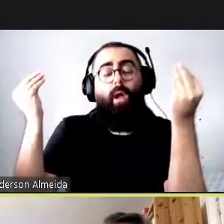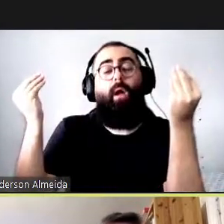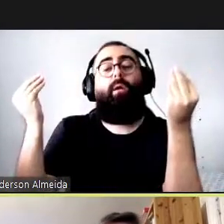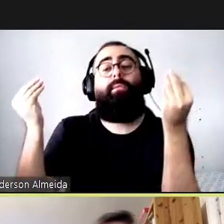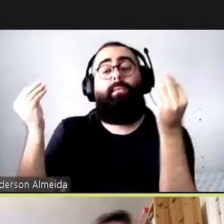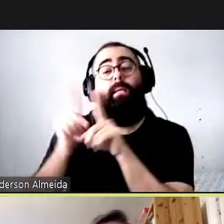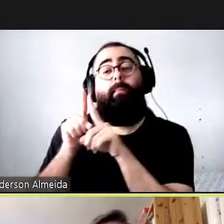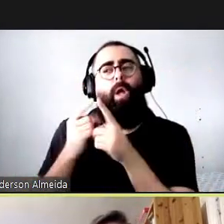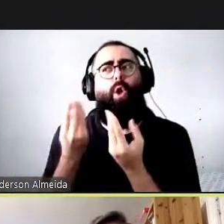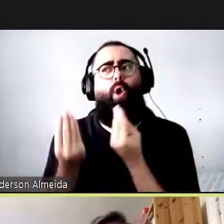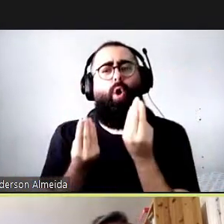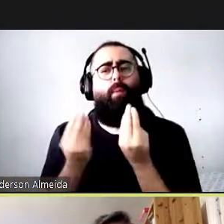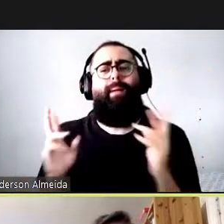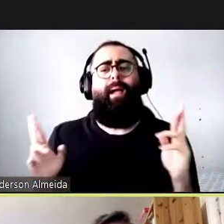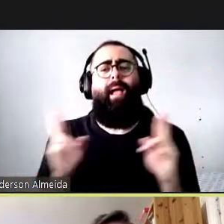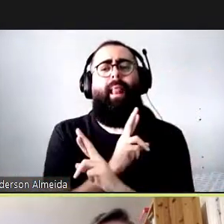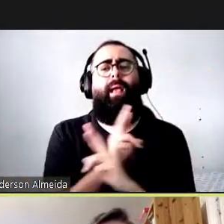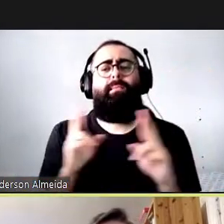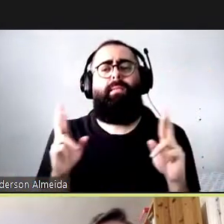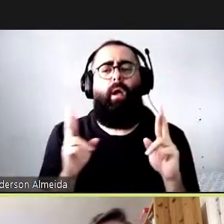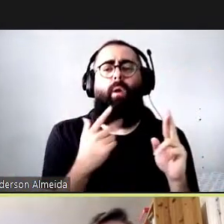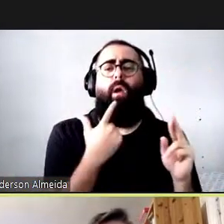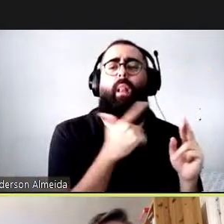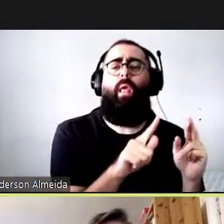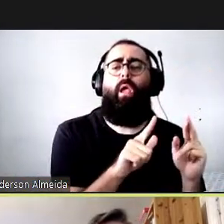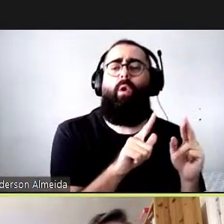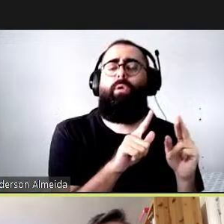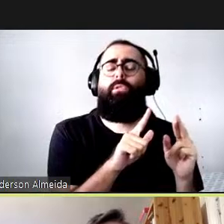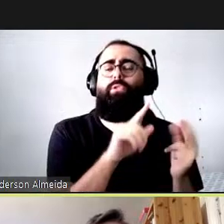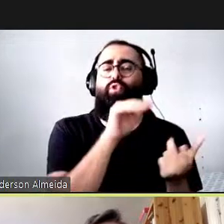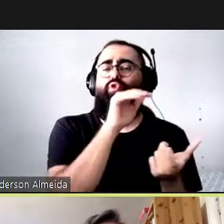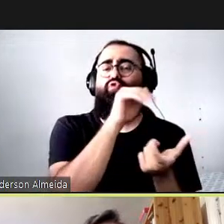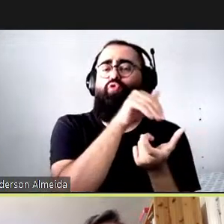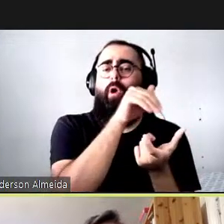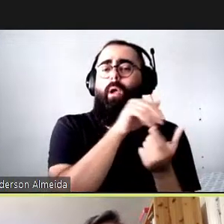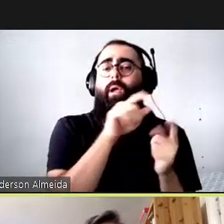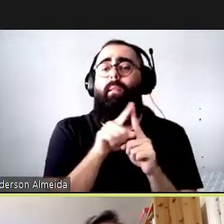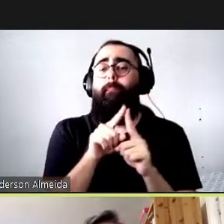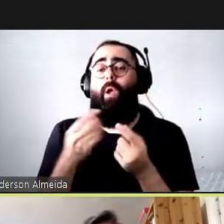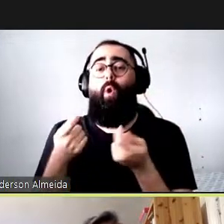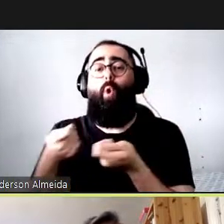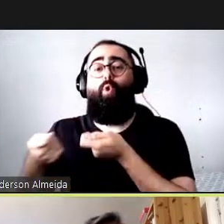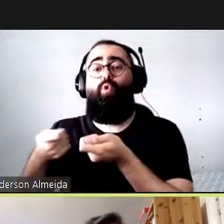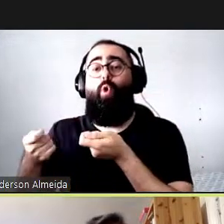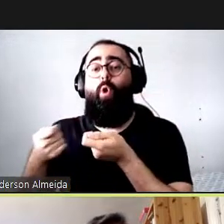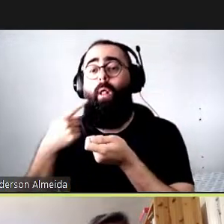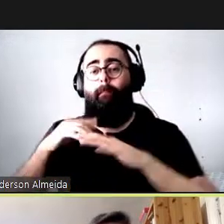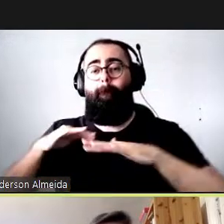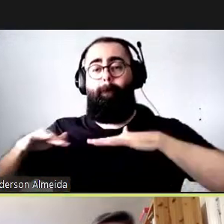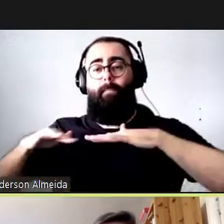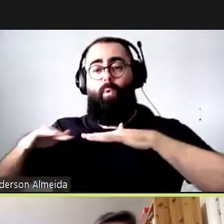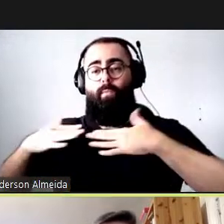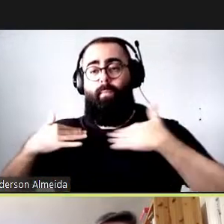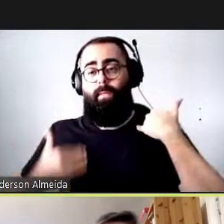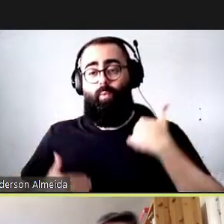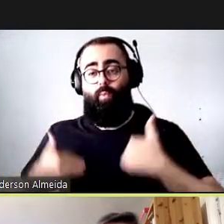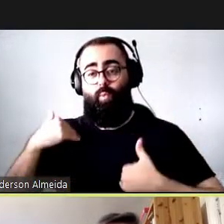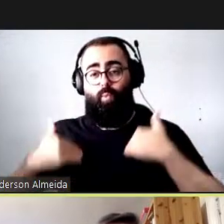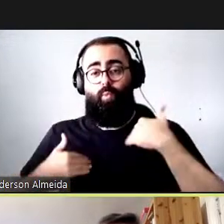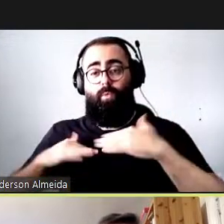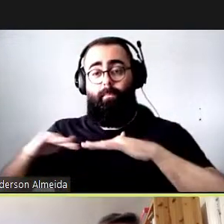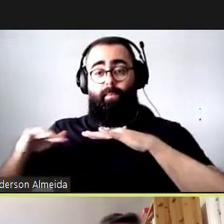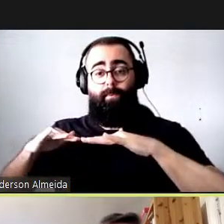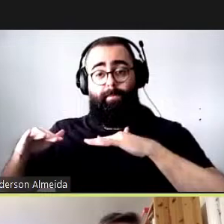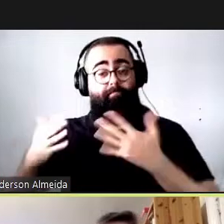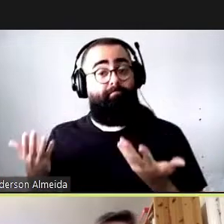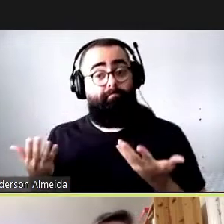between language structure and motor control. And I think that you have to analyze these